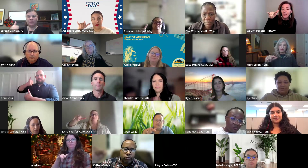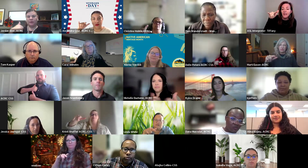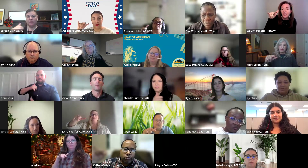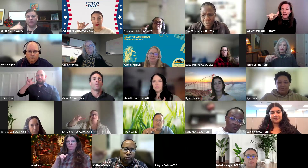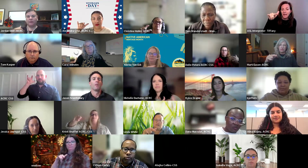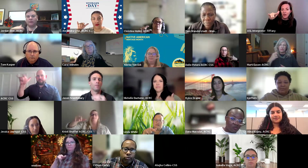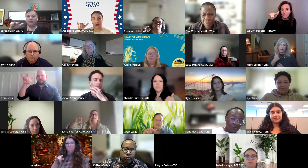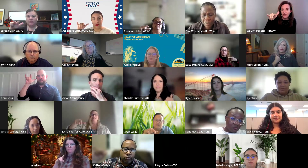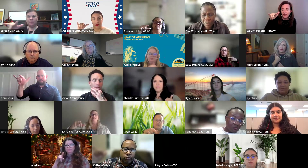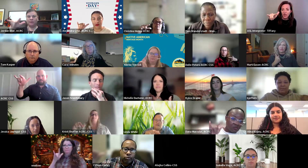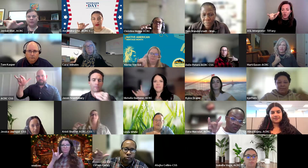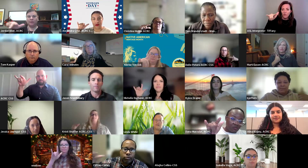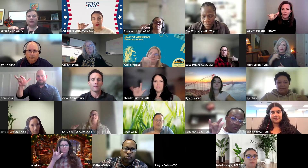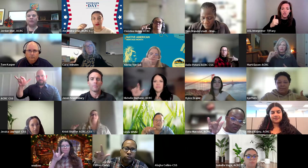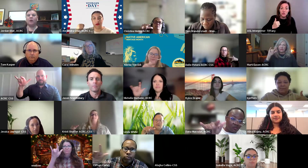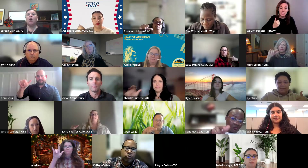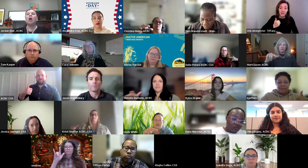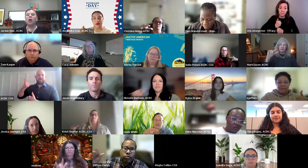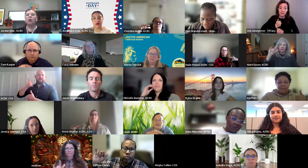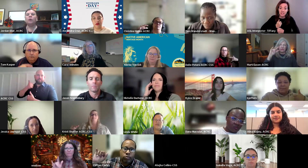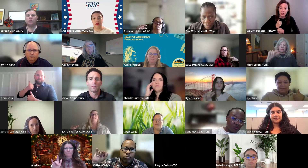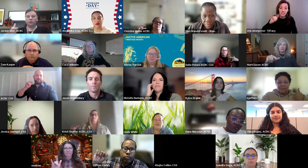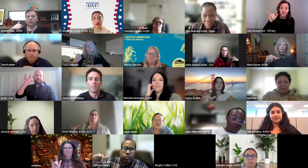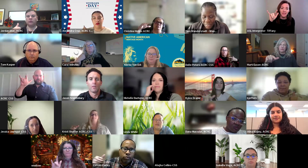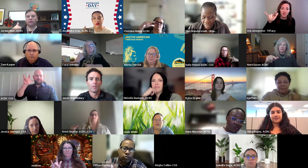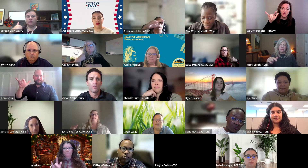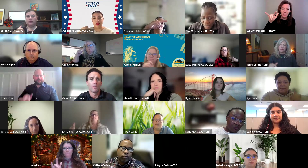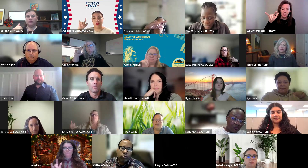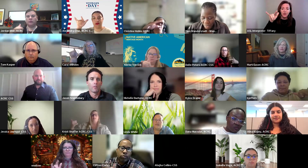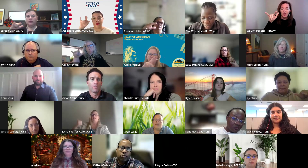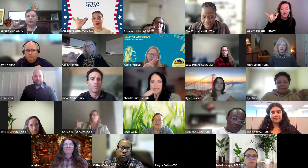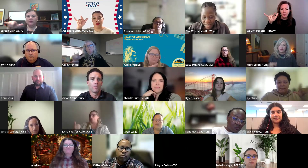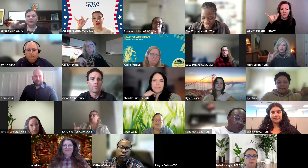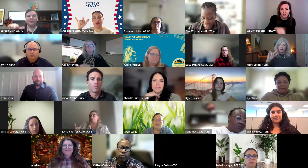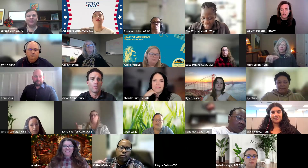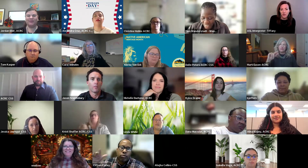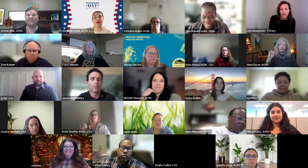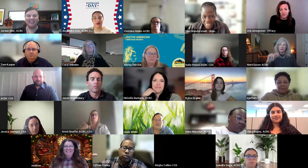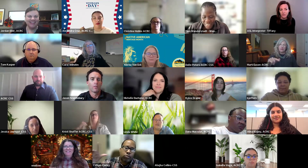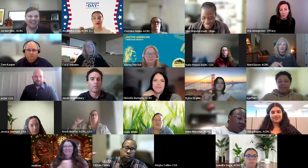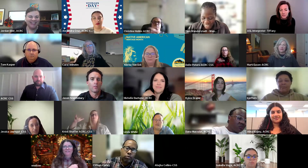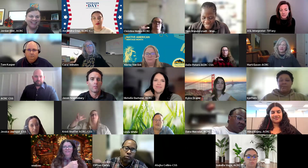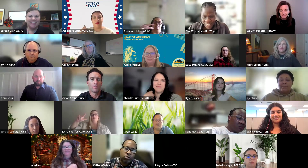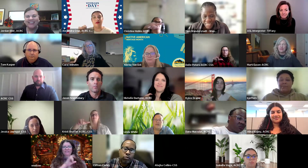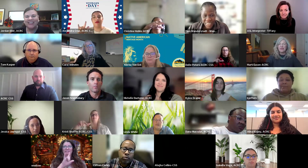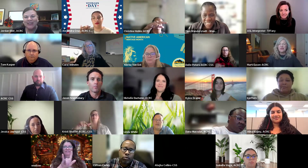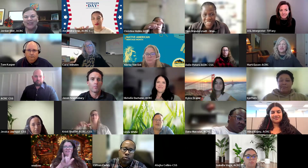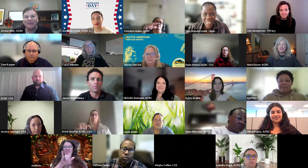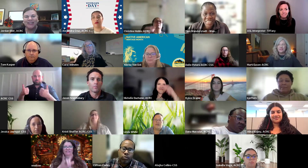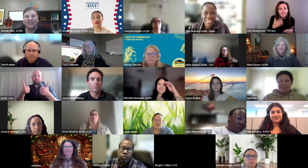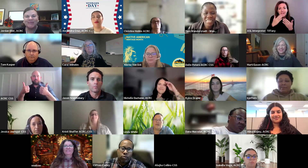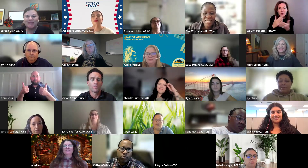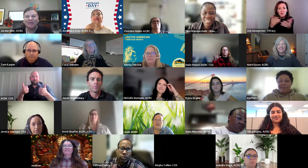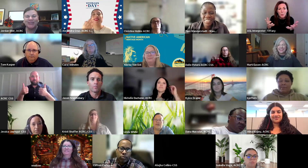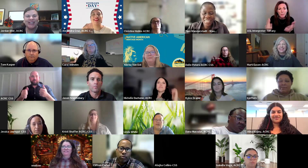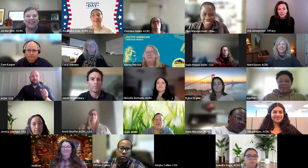look like an airplane flying over. So you sign military, and then you sign the plane to show that it's Air Force. Thank you